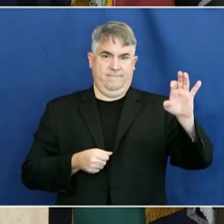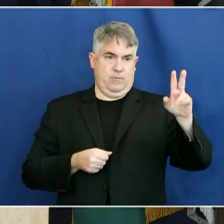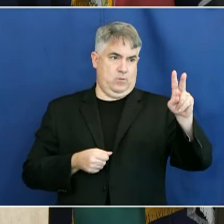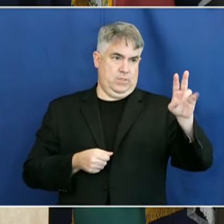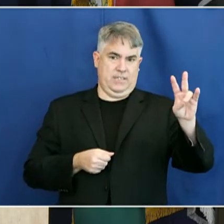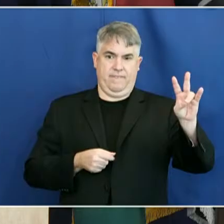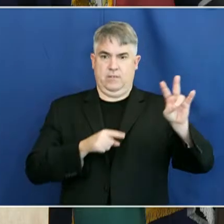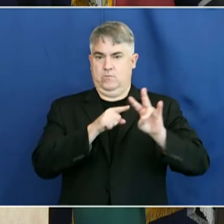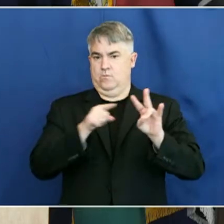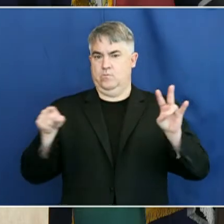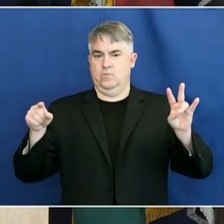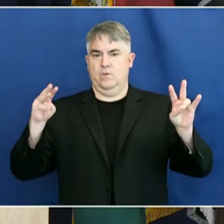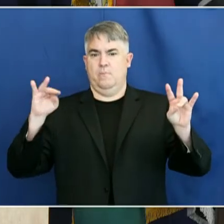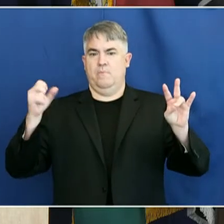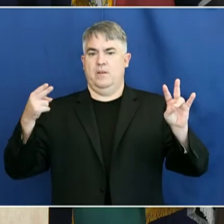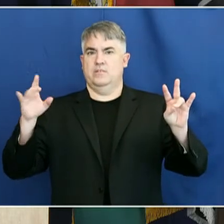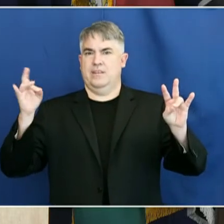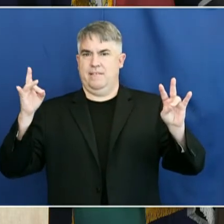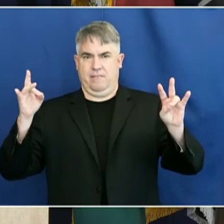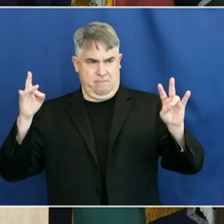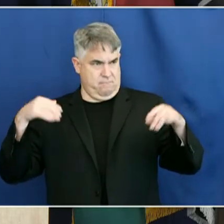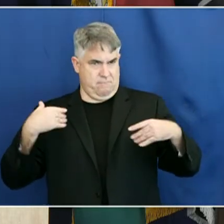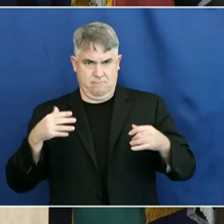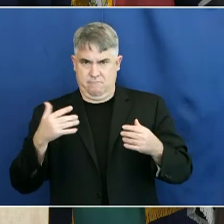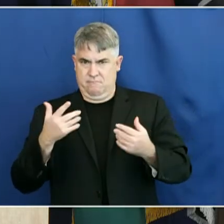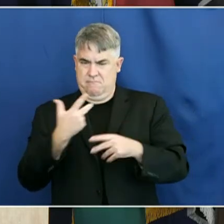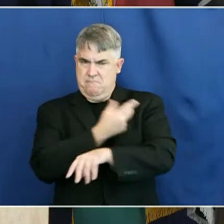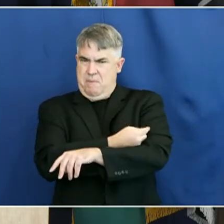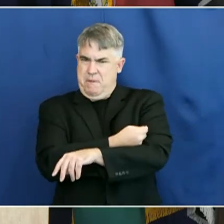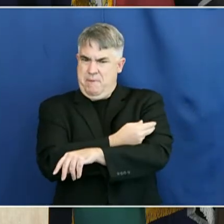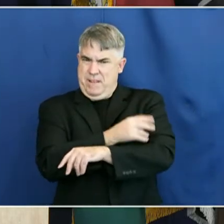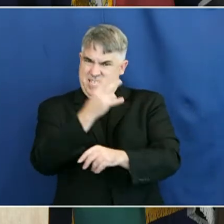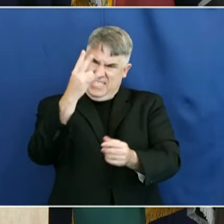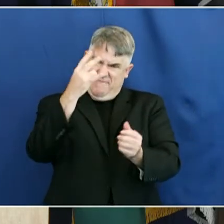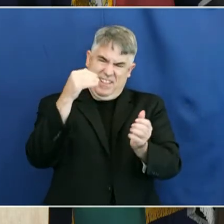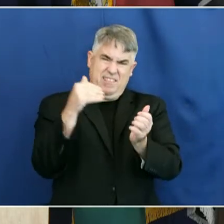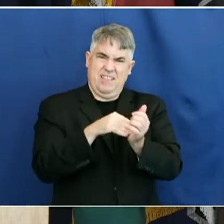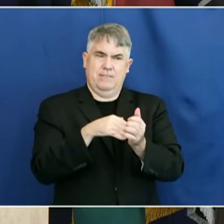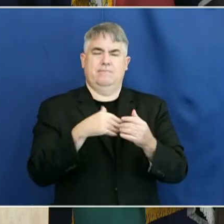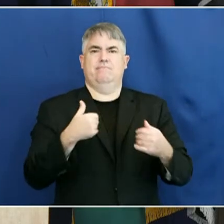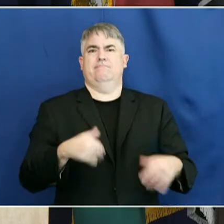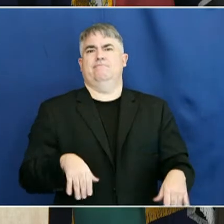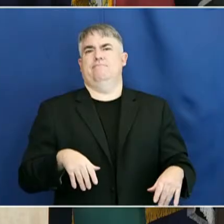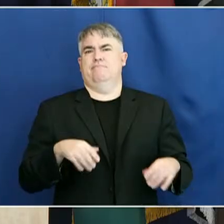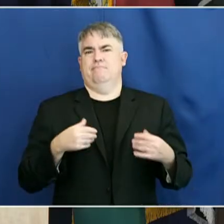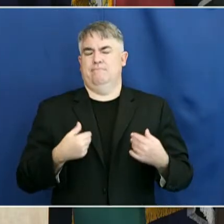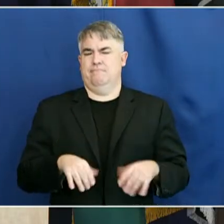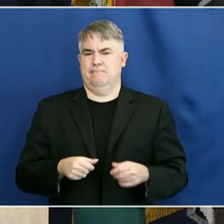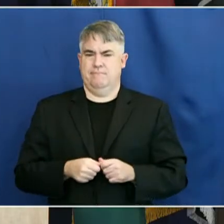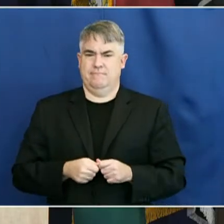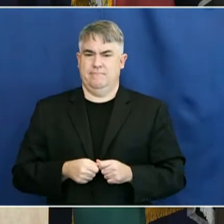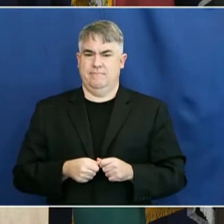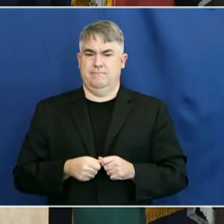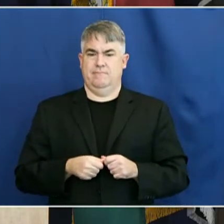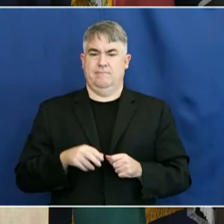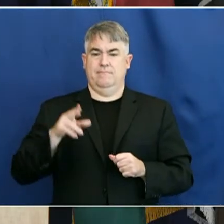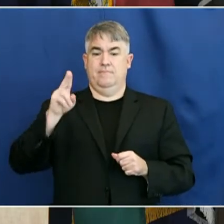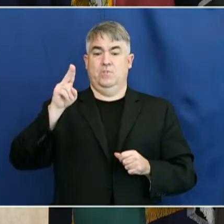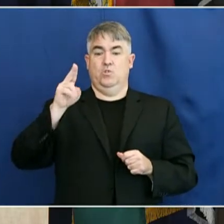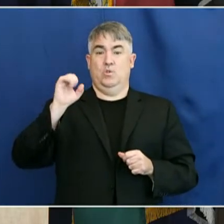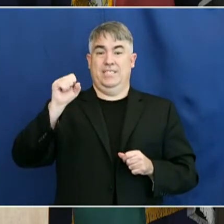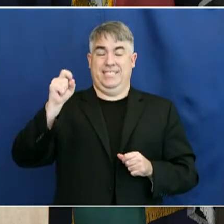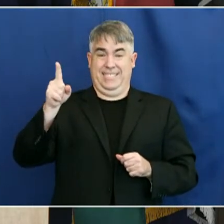This week, and in partnership with the Otay Mesa Chamber of Commerce, we also had a UCSD mobile vaccination unit that has been